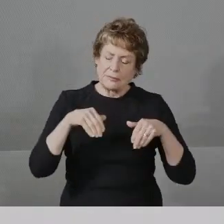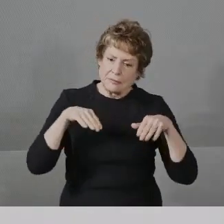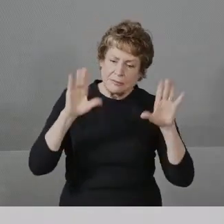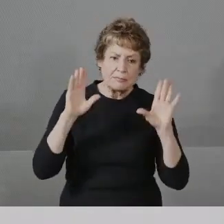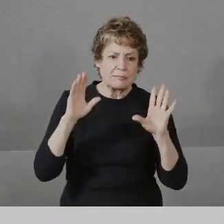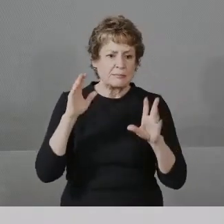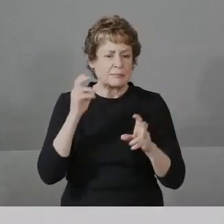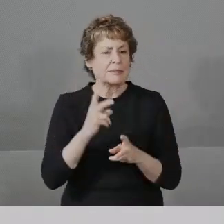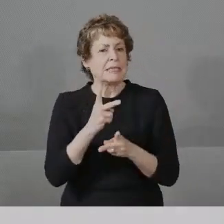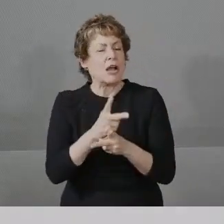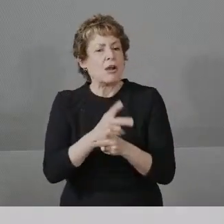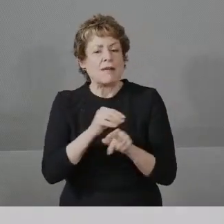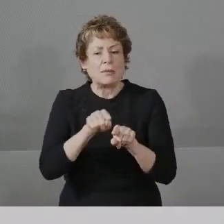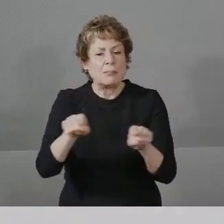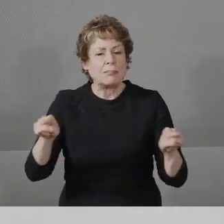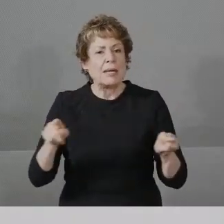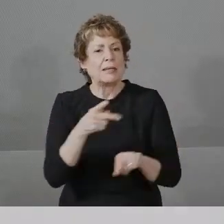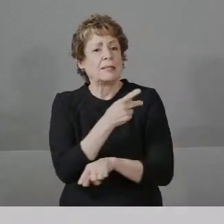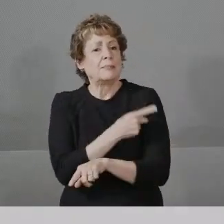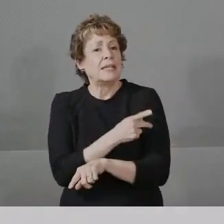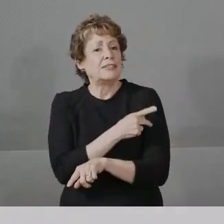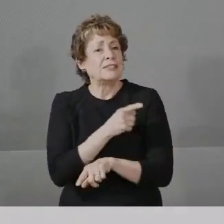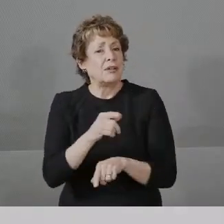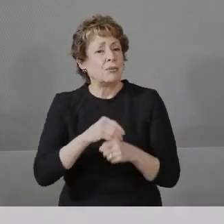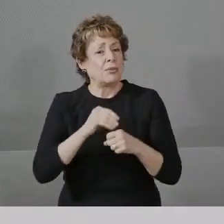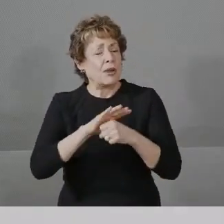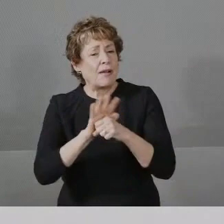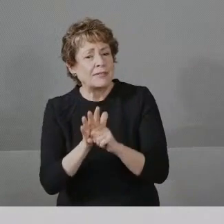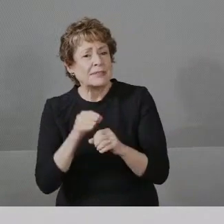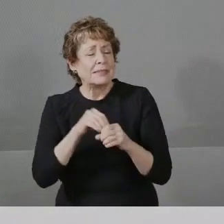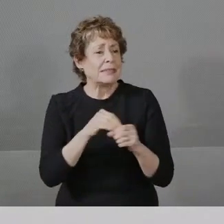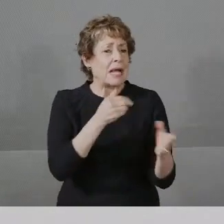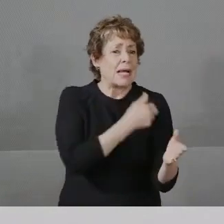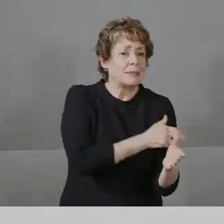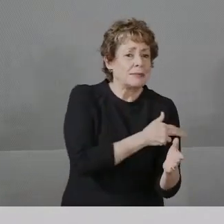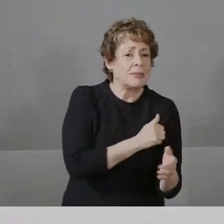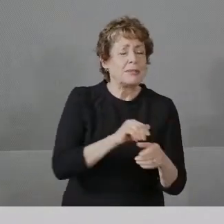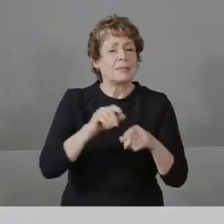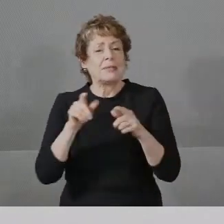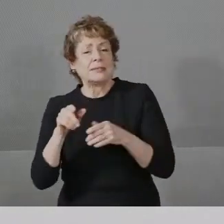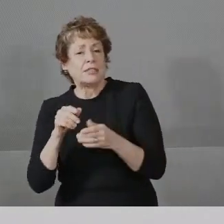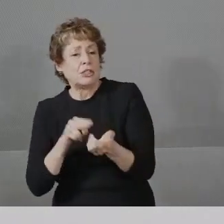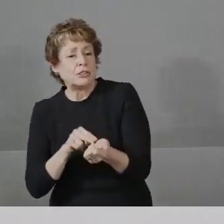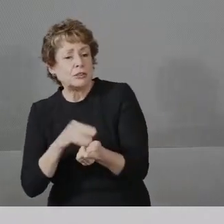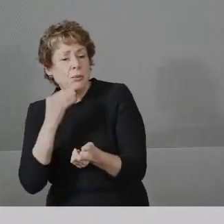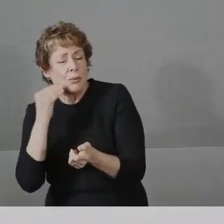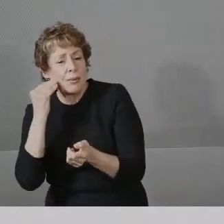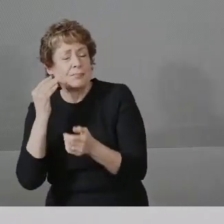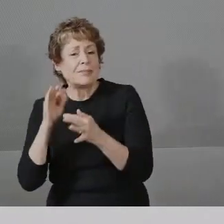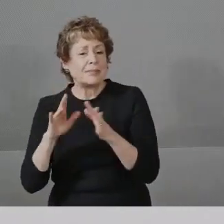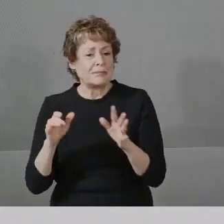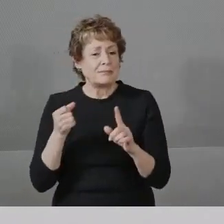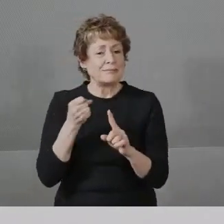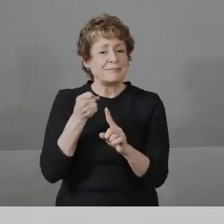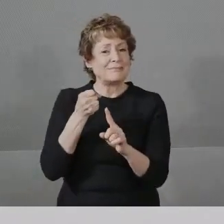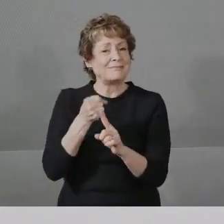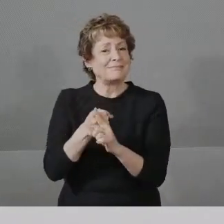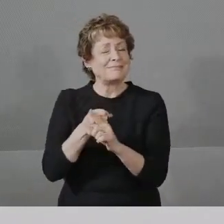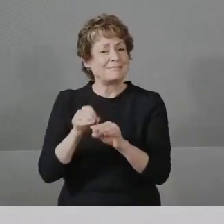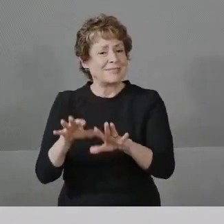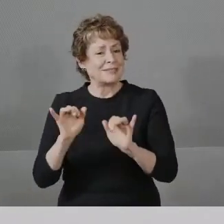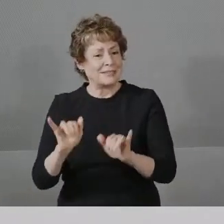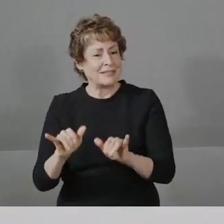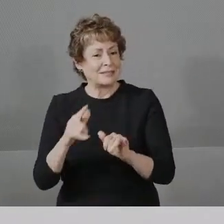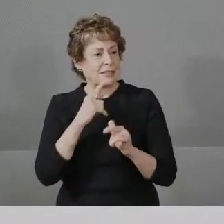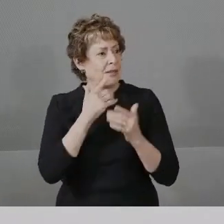an emergency may happen. I'd like to extend a special thank you to the Maricopa County Department of Public Health